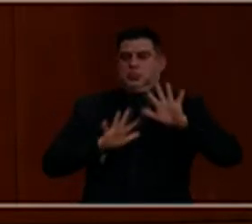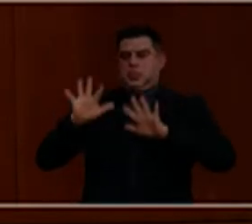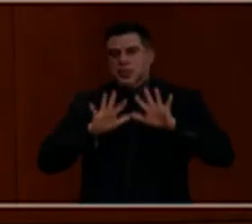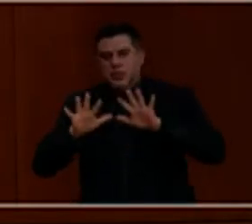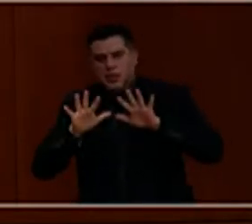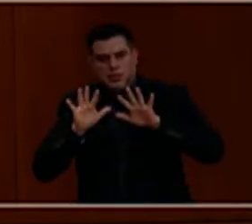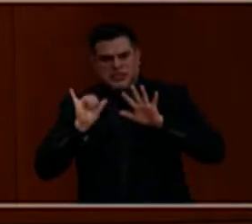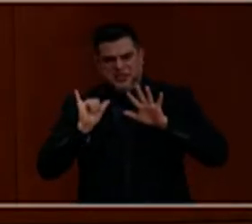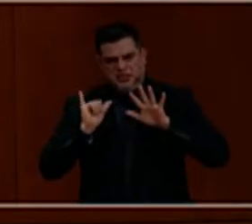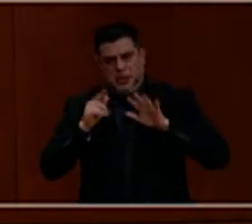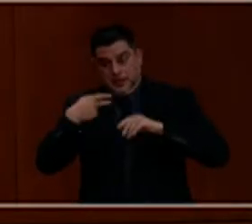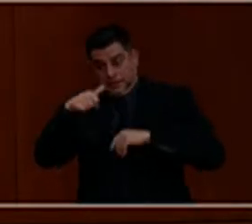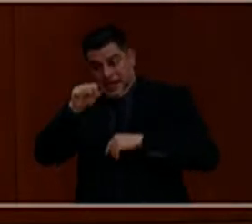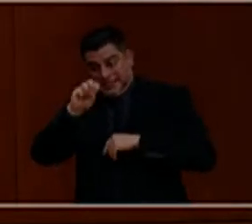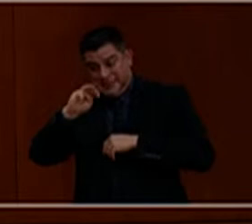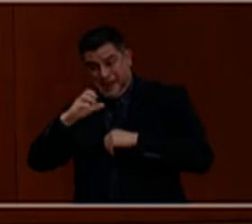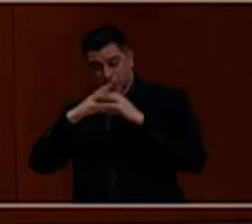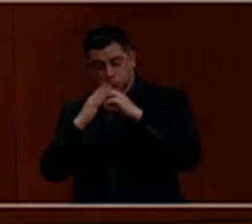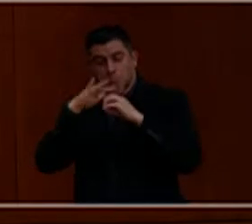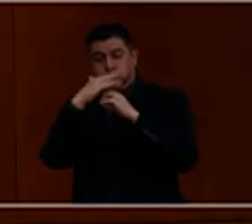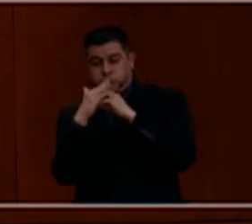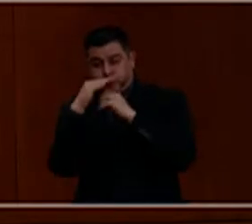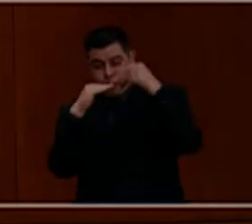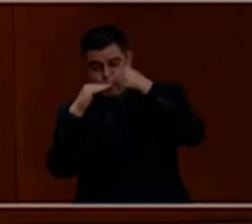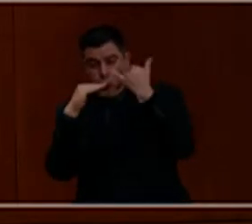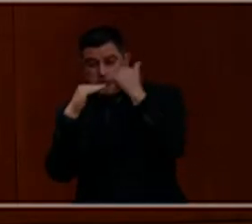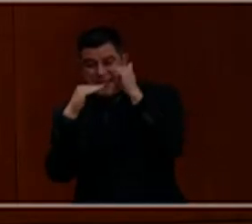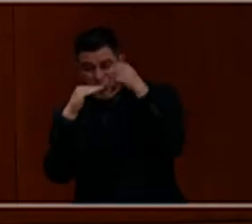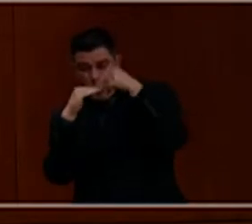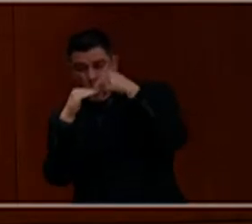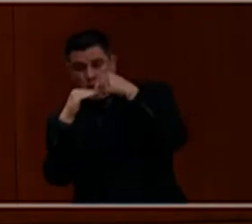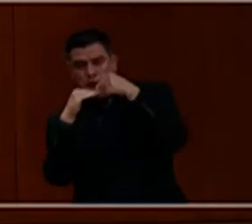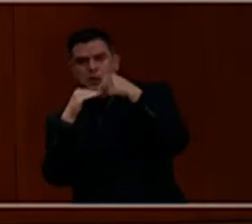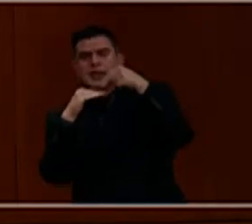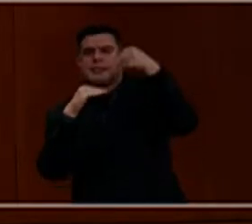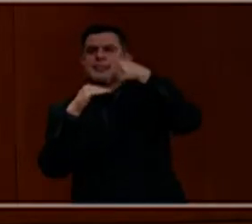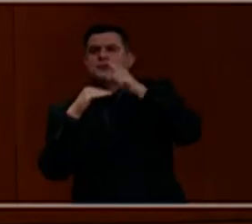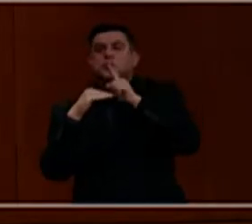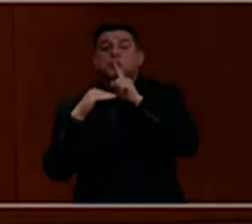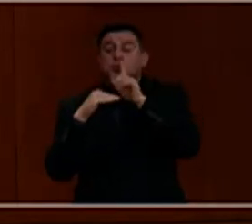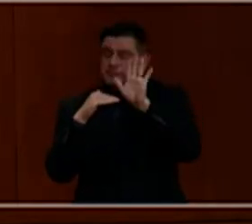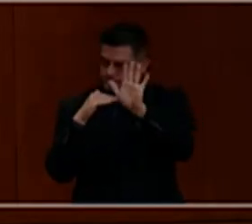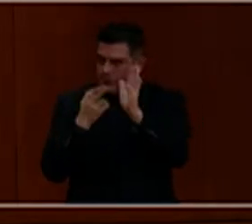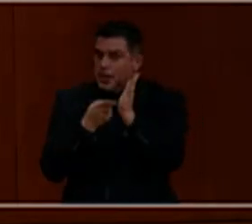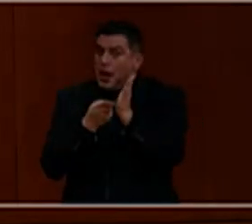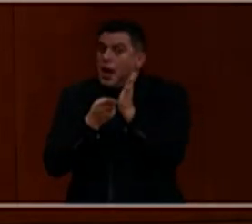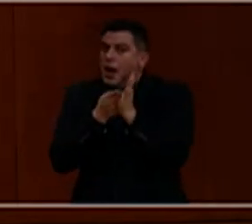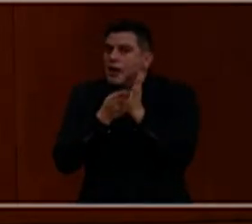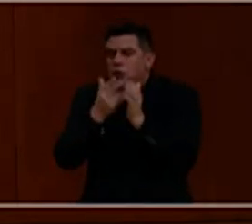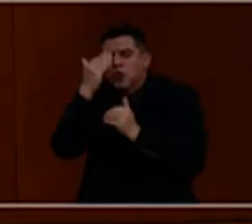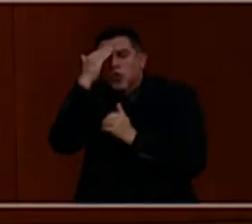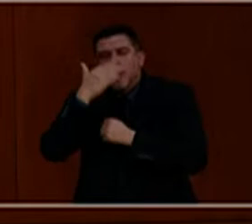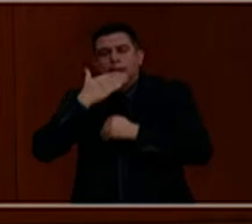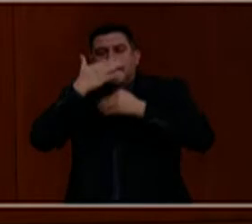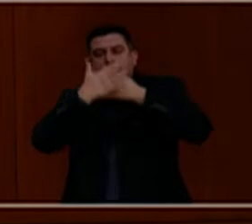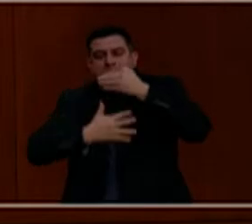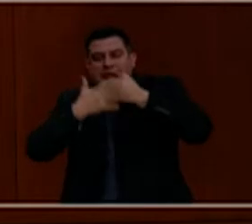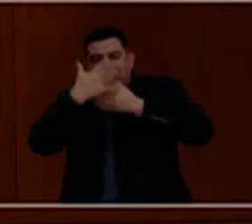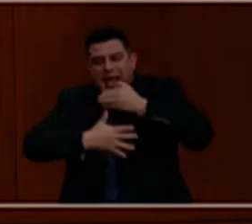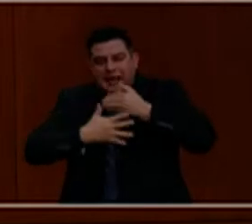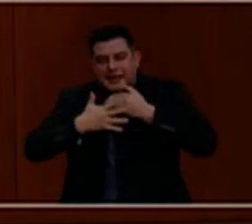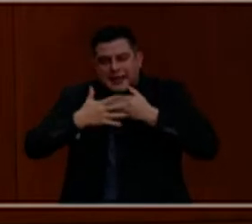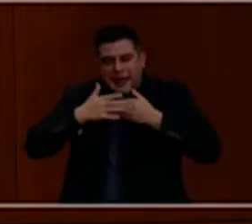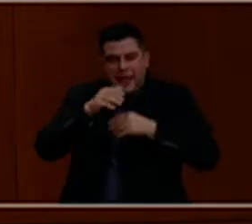we had to get tested. I really didn't even know what my blood type was, but I ended up having what they called it golden blood. I'm